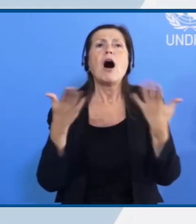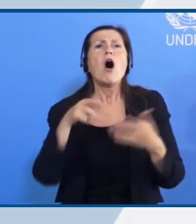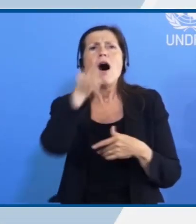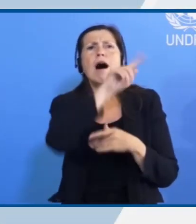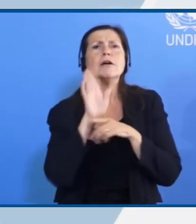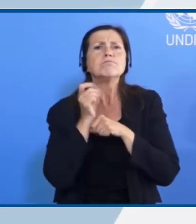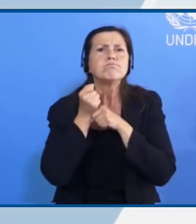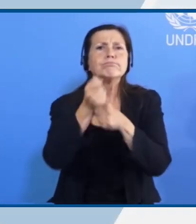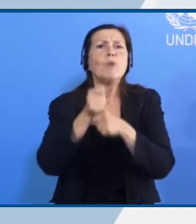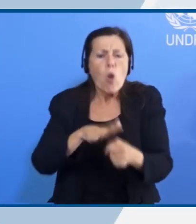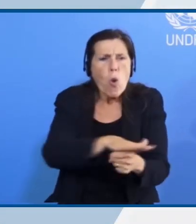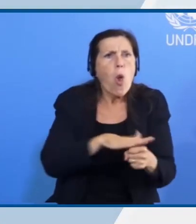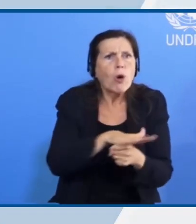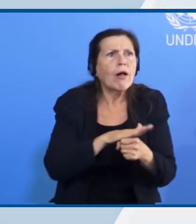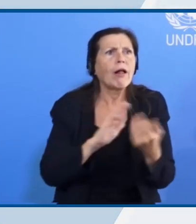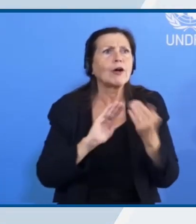communities.